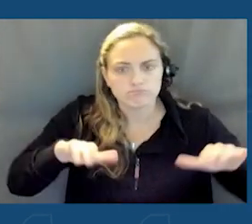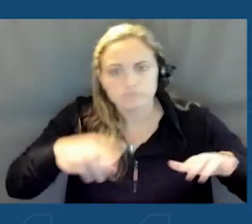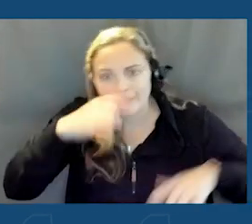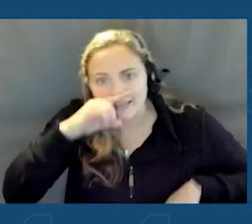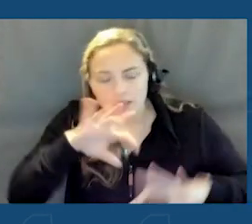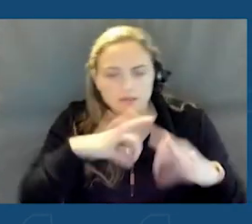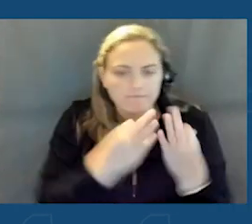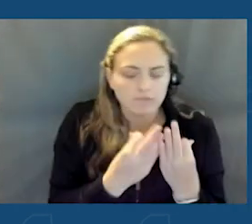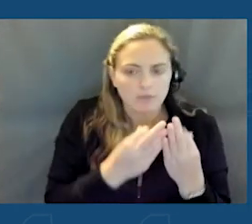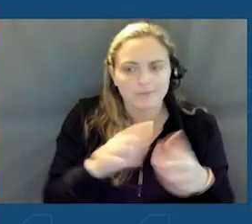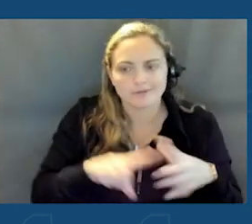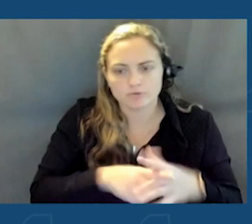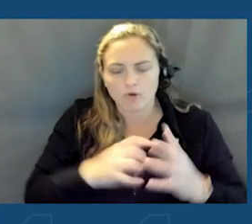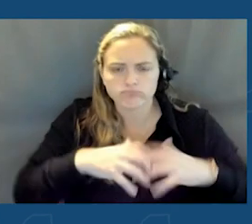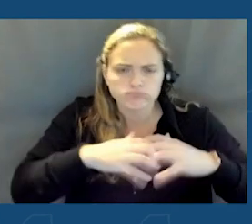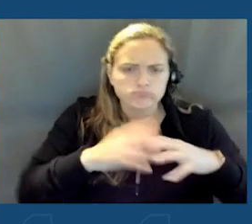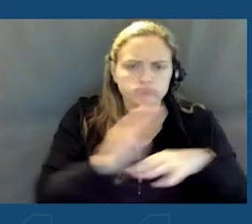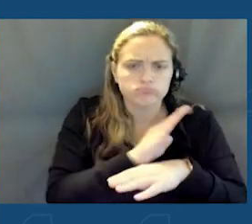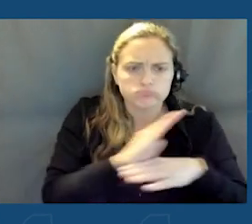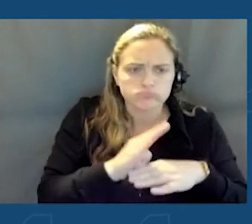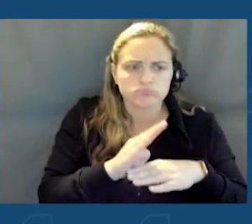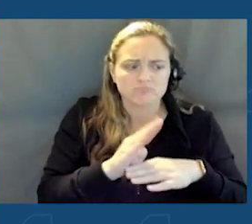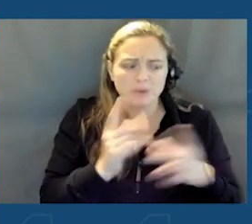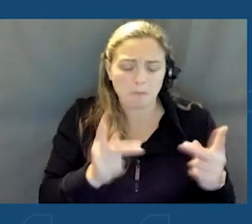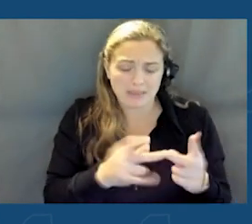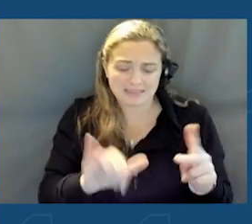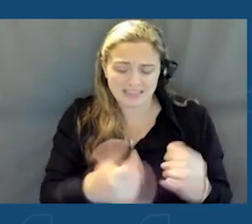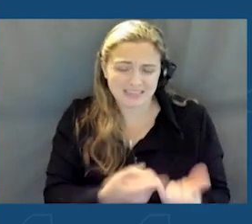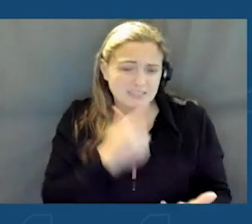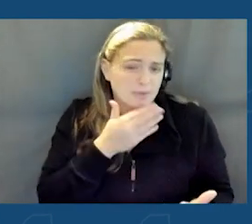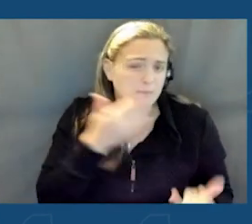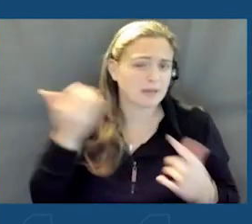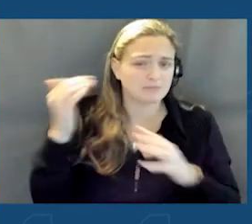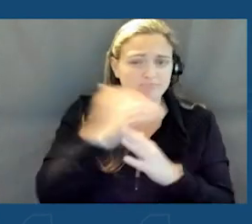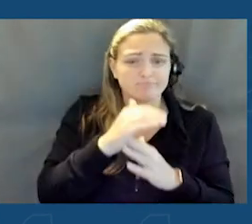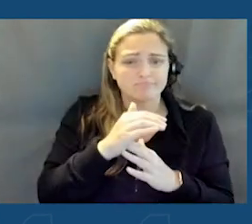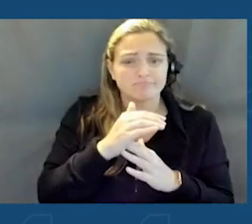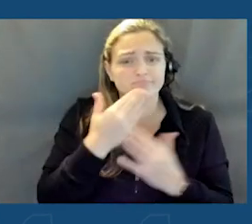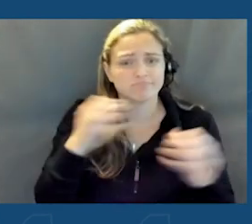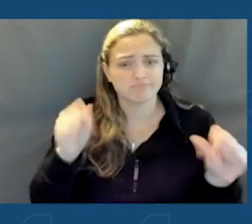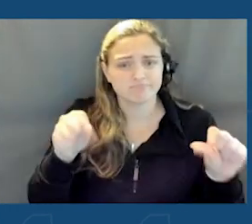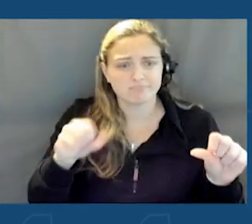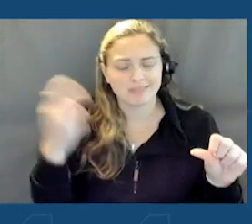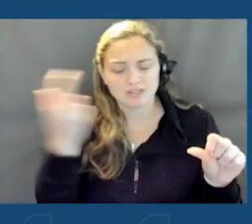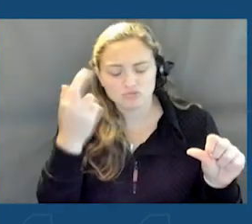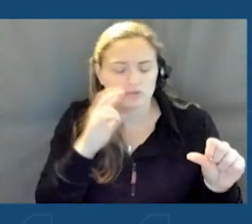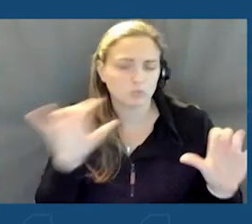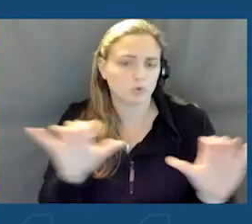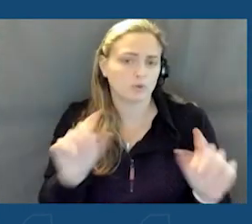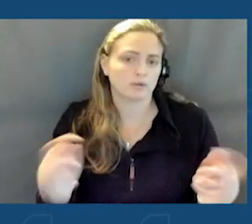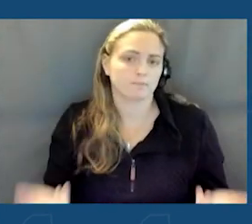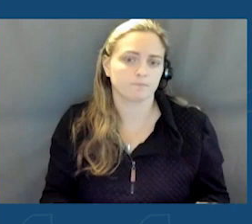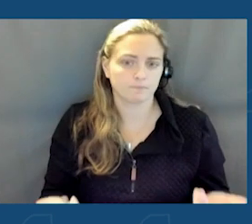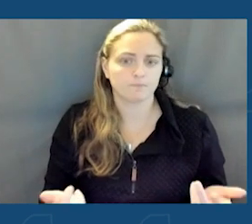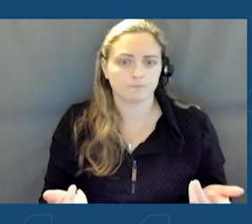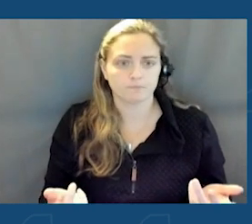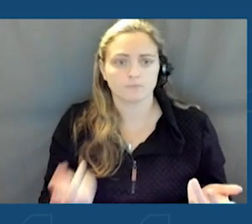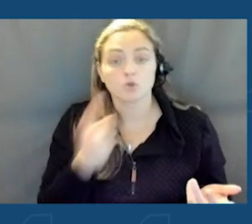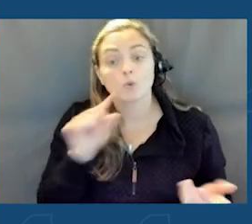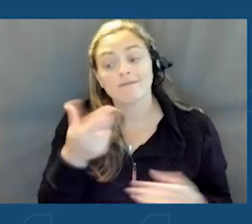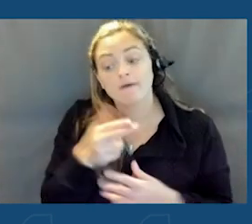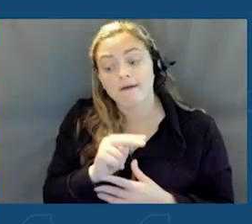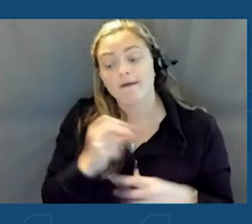business and make a place like Brownsville be the best it can be. That's what we're doing. That's why we're doing this. So we have a gun